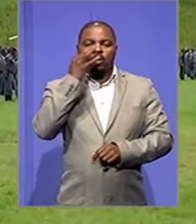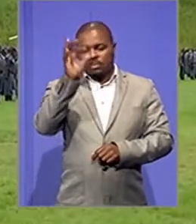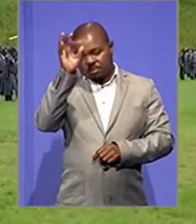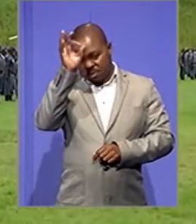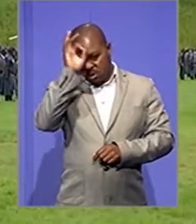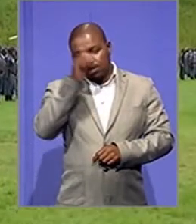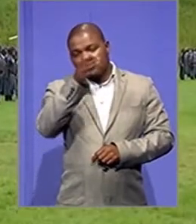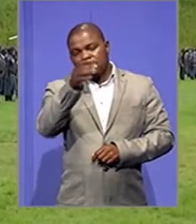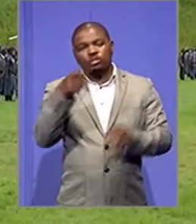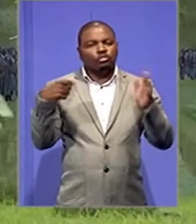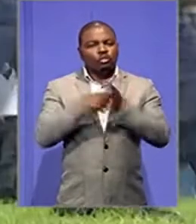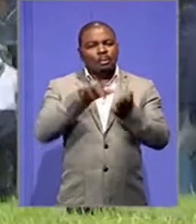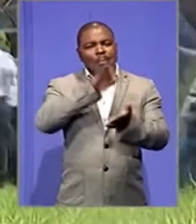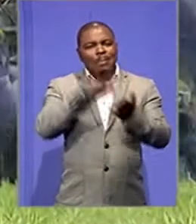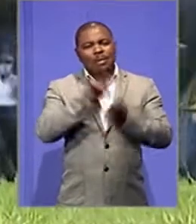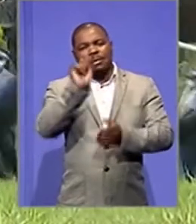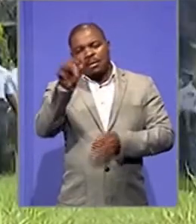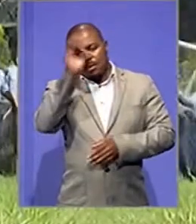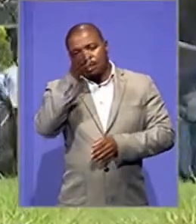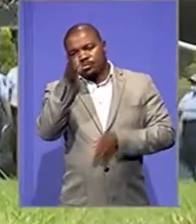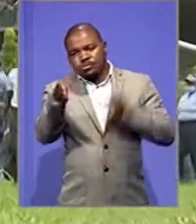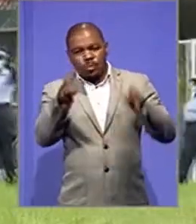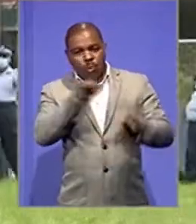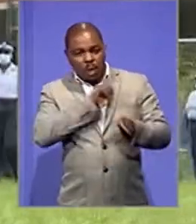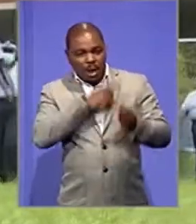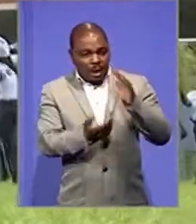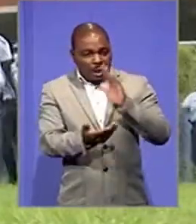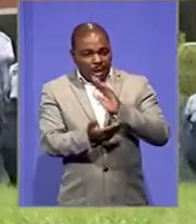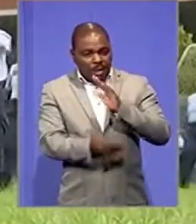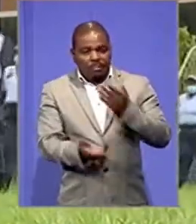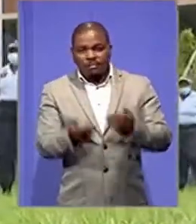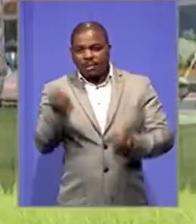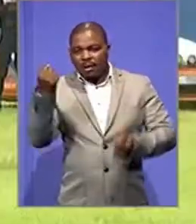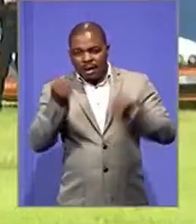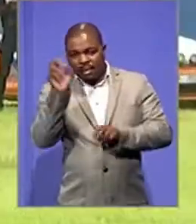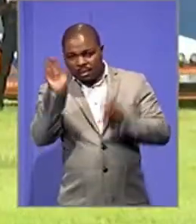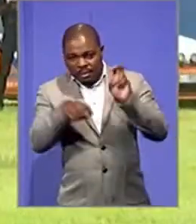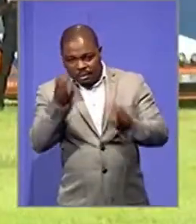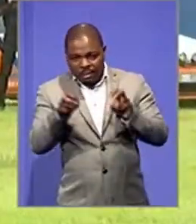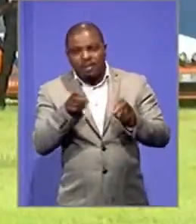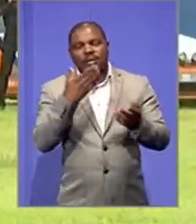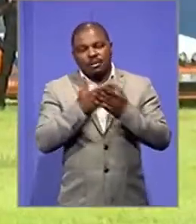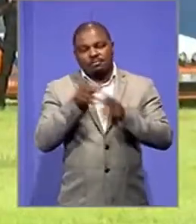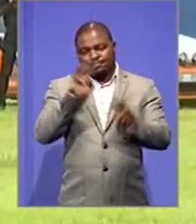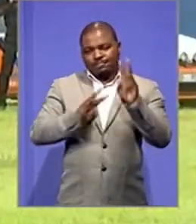ditsing tsa mabenkele a maholo mo ho ka bang le kgonahalo ya tlatlapo ya makoloi a tsamaisang tjhelete.